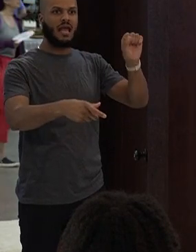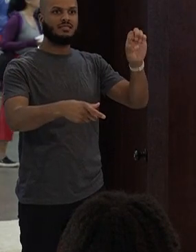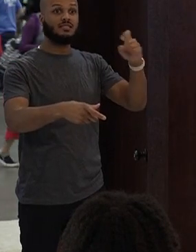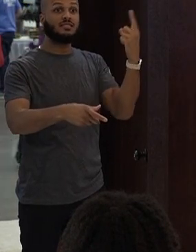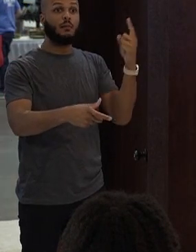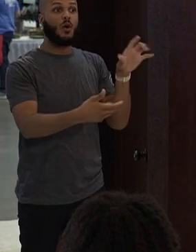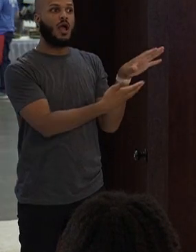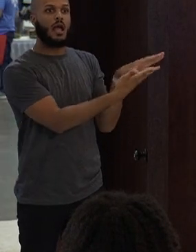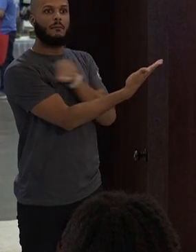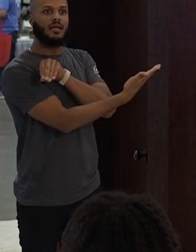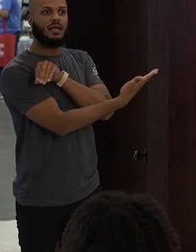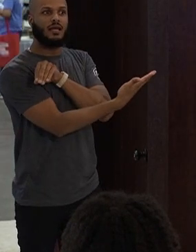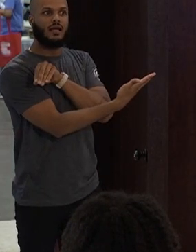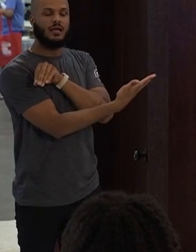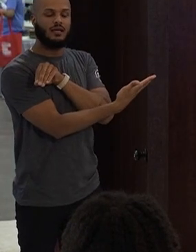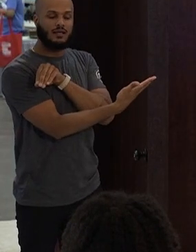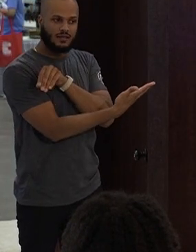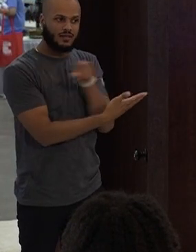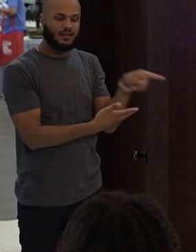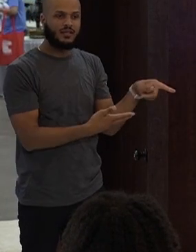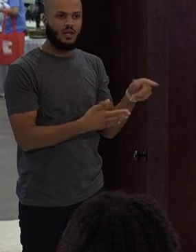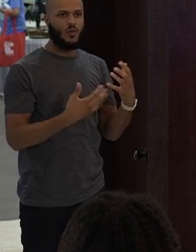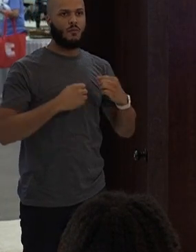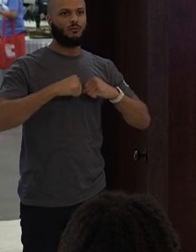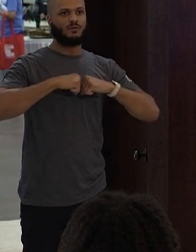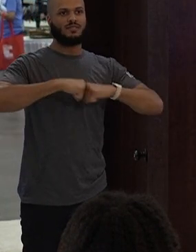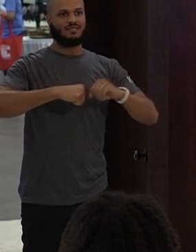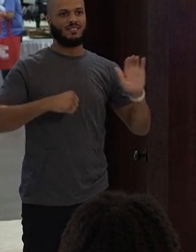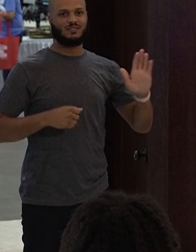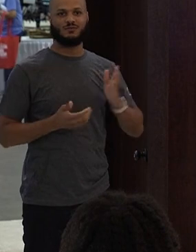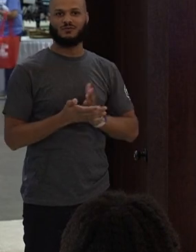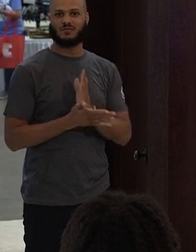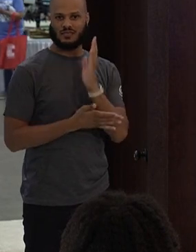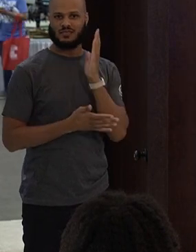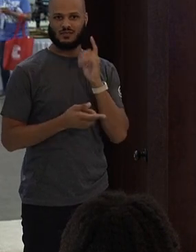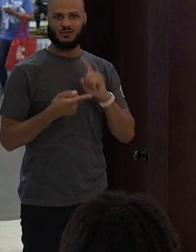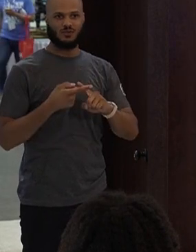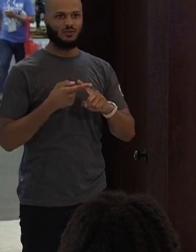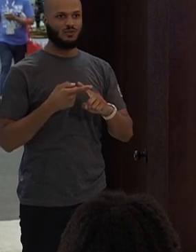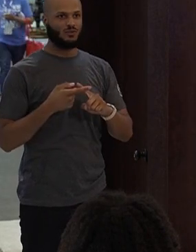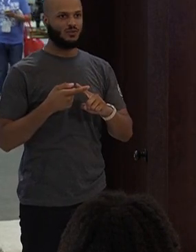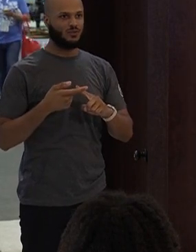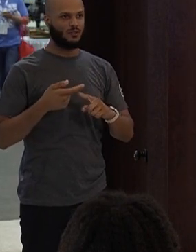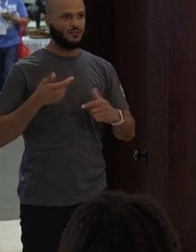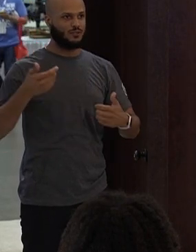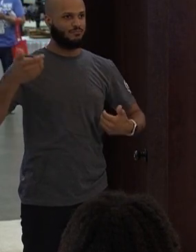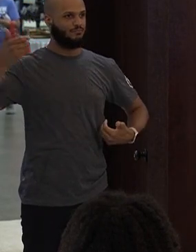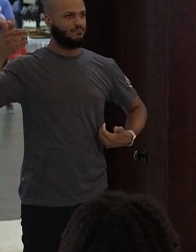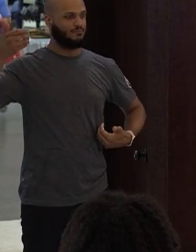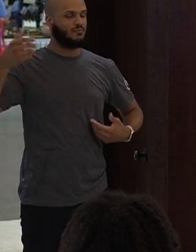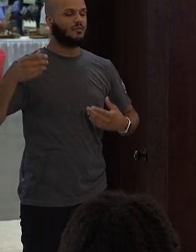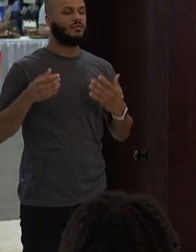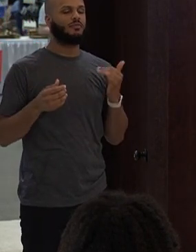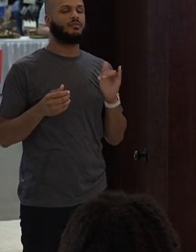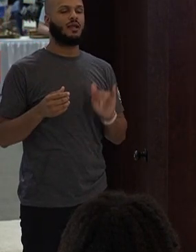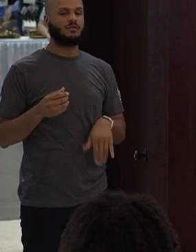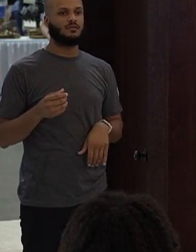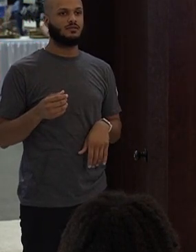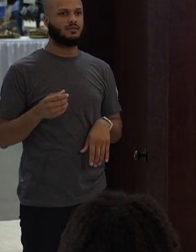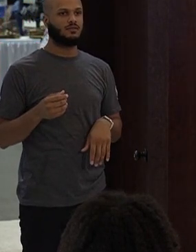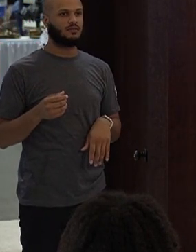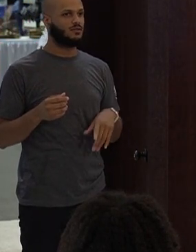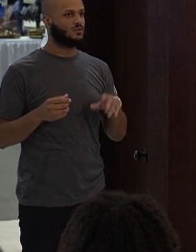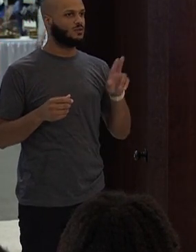his postcards, right? So he wanted to protect his rights to the Statue of Liberty. So that is registered in the